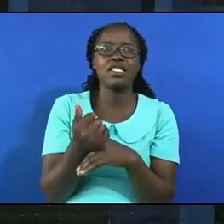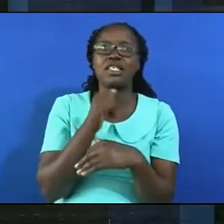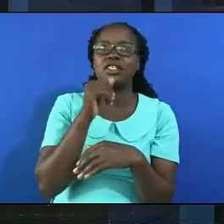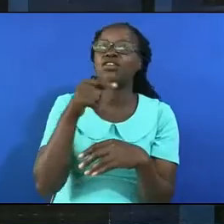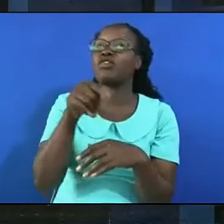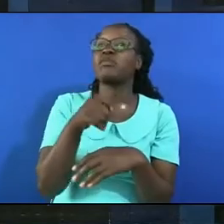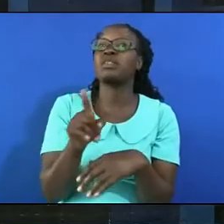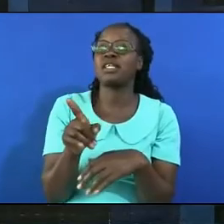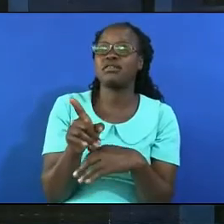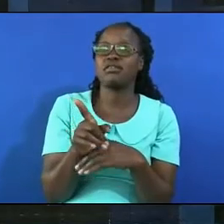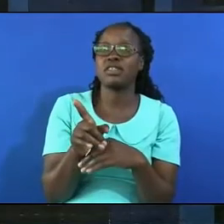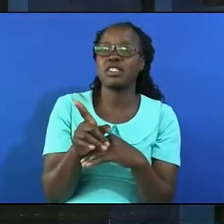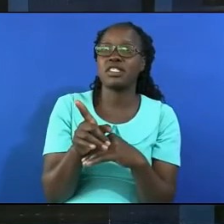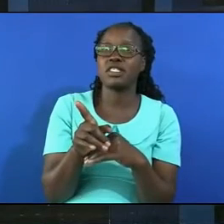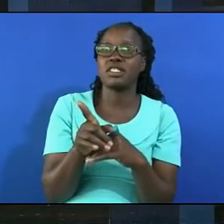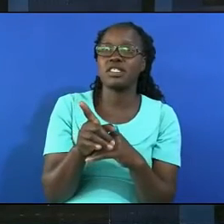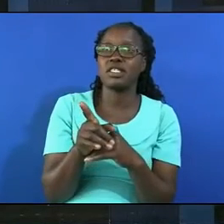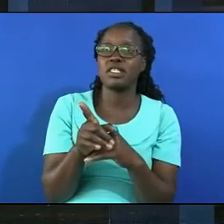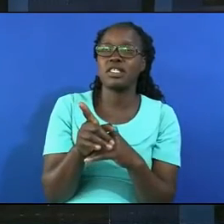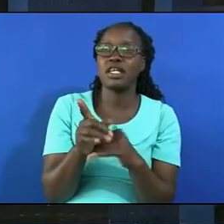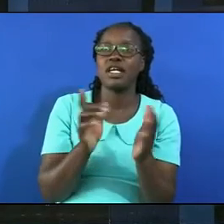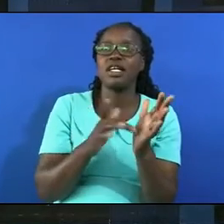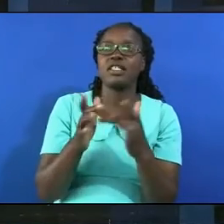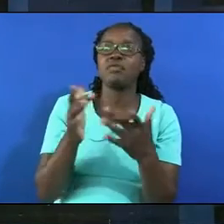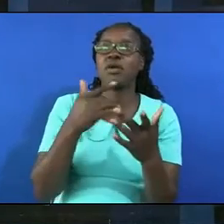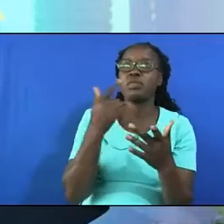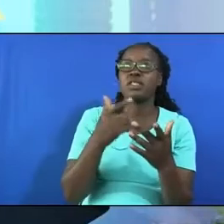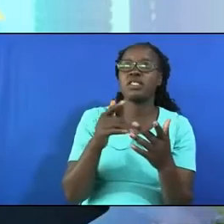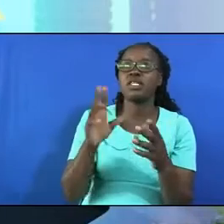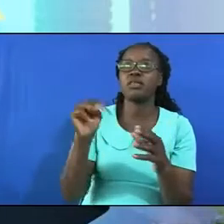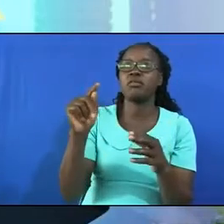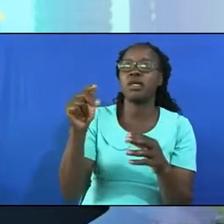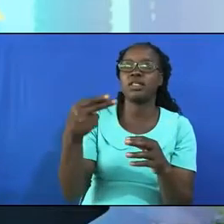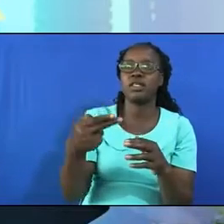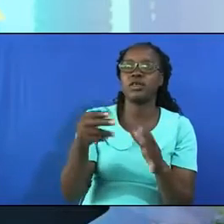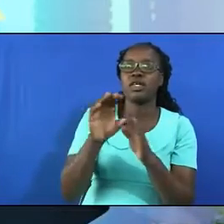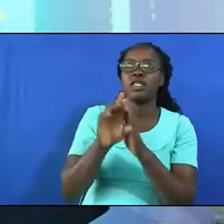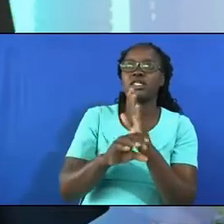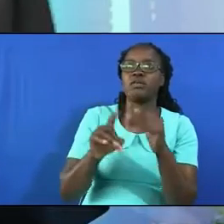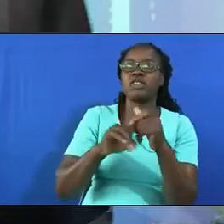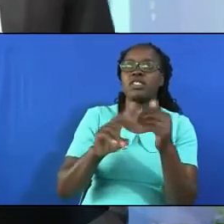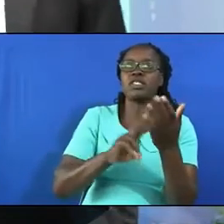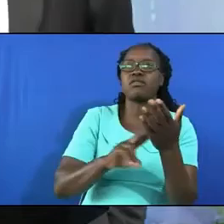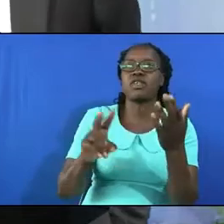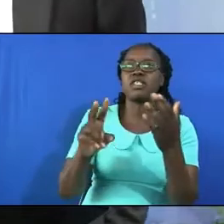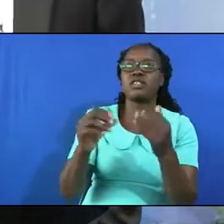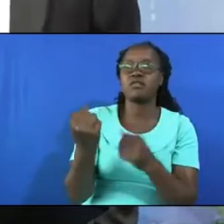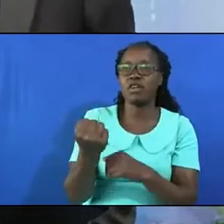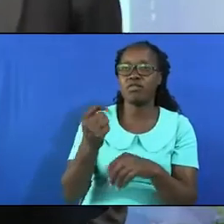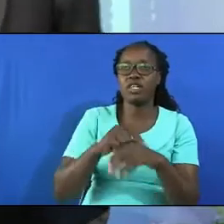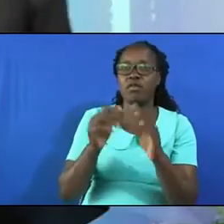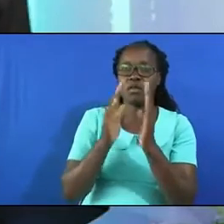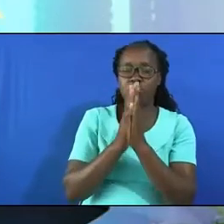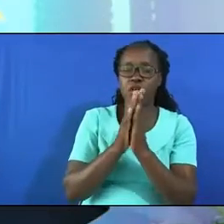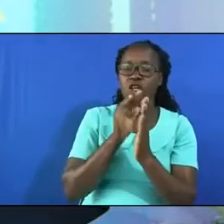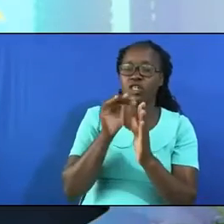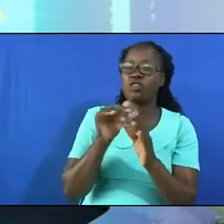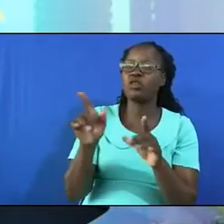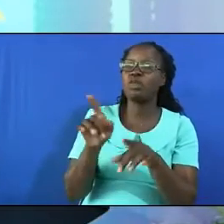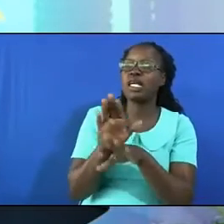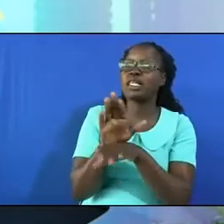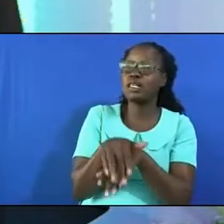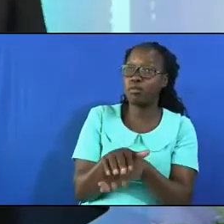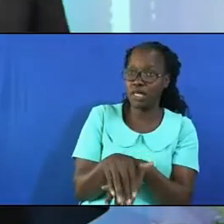for themselves. The Bible says in Matthew chapter 6 verse 5 that, and when you pray, do not be like